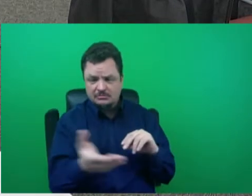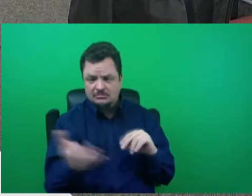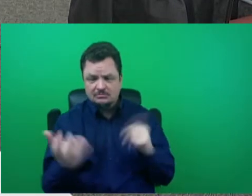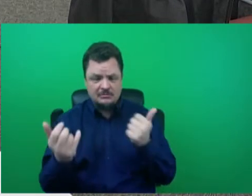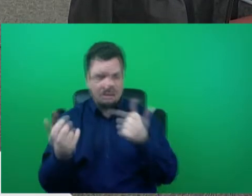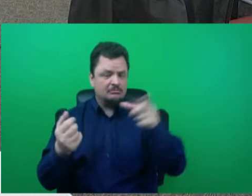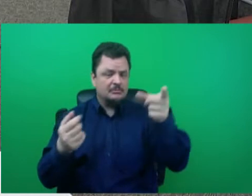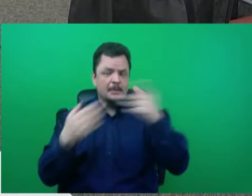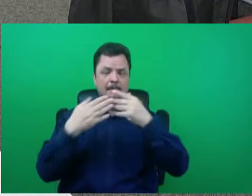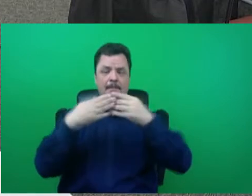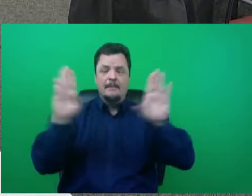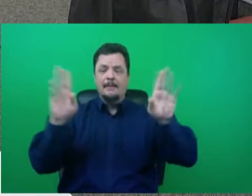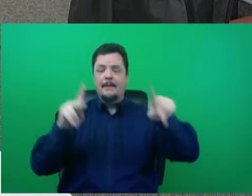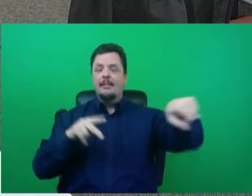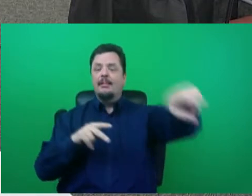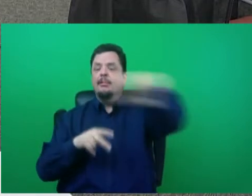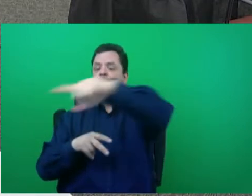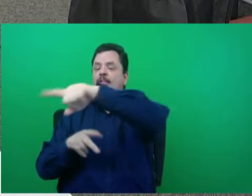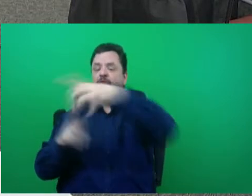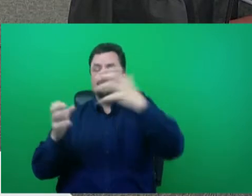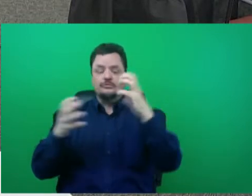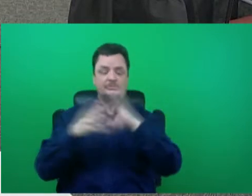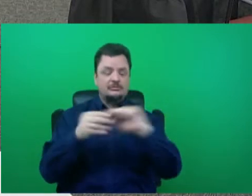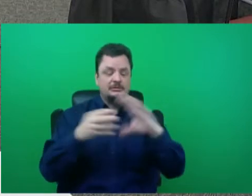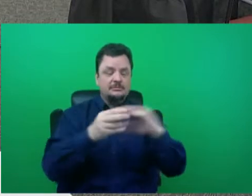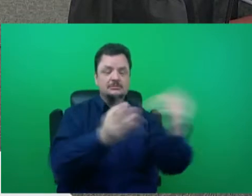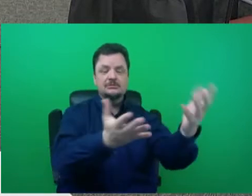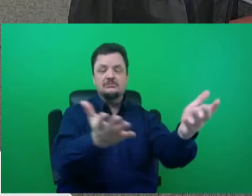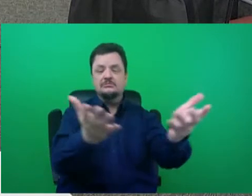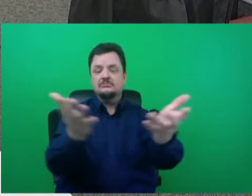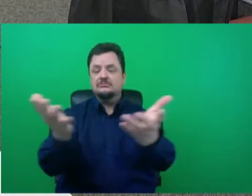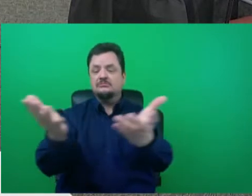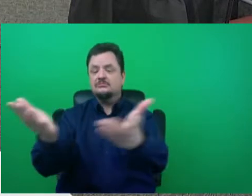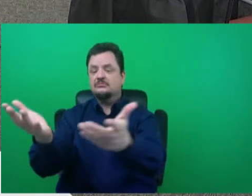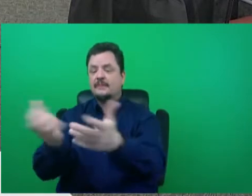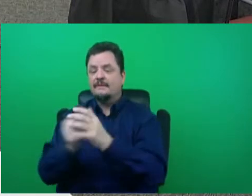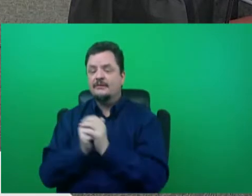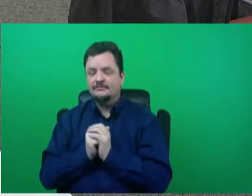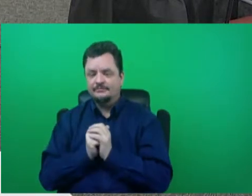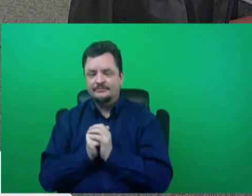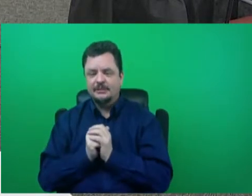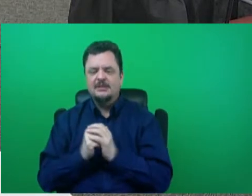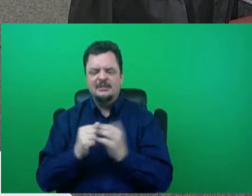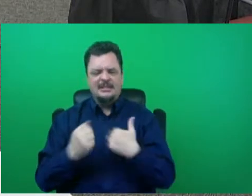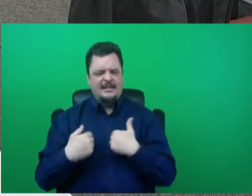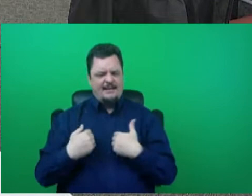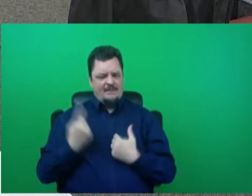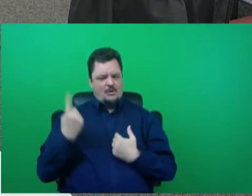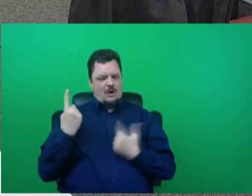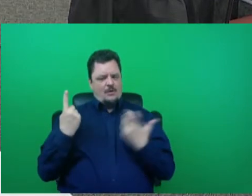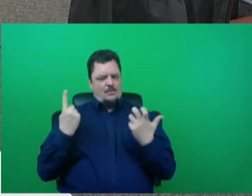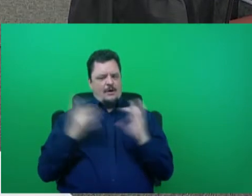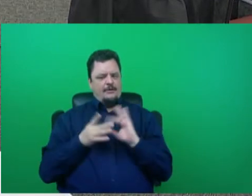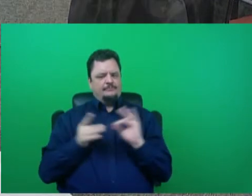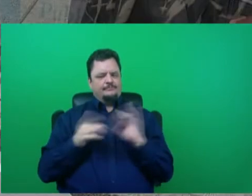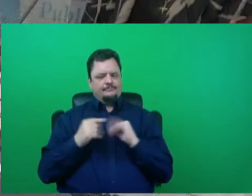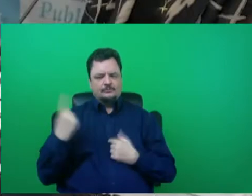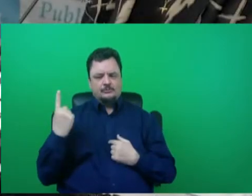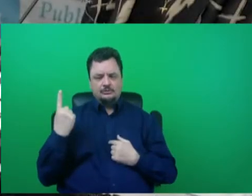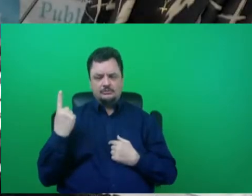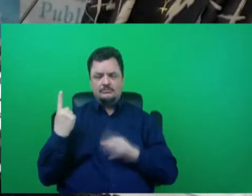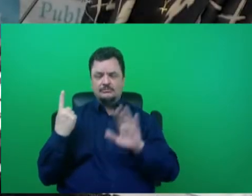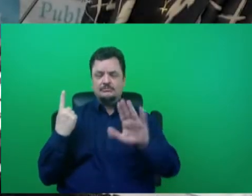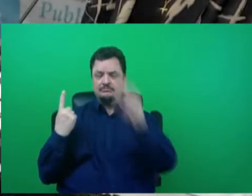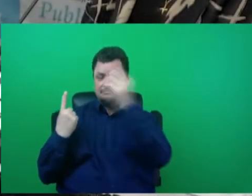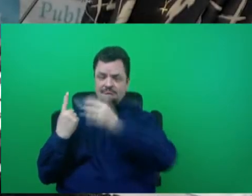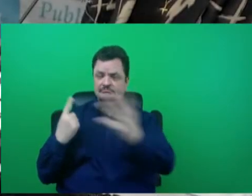nurses? I have one quick comment. The very first thing I learned as an intern, as a